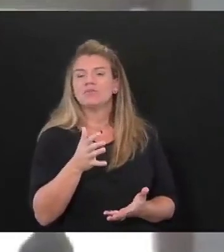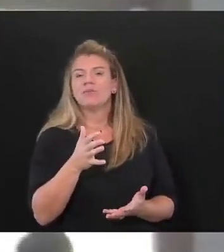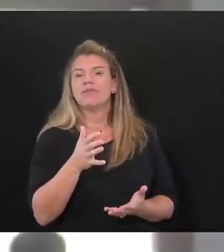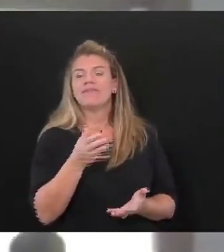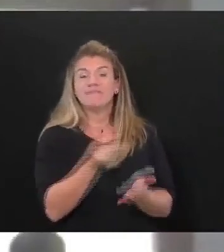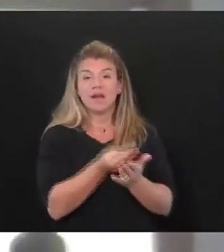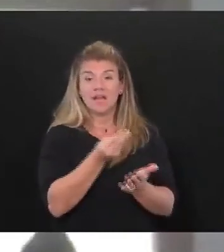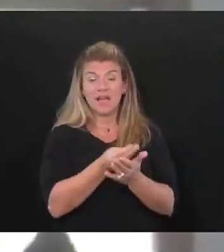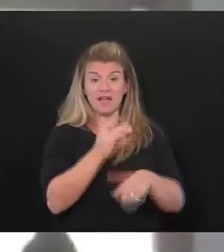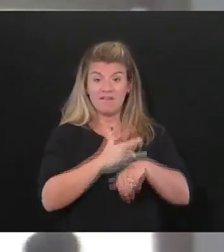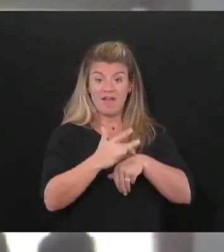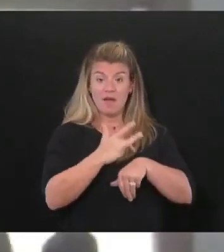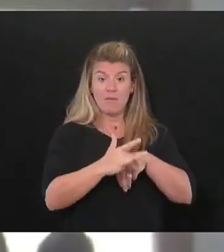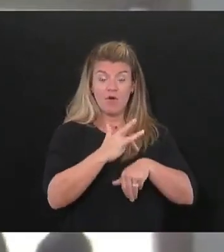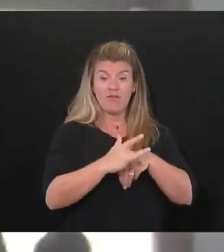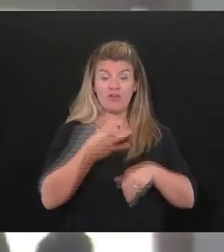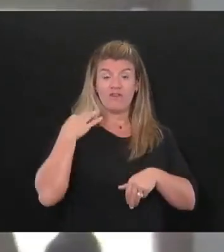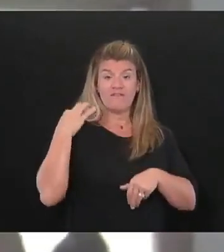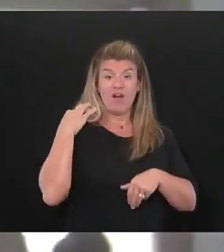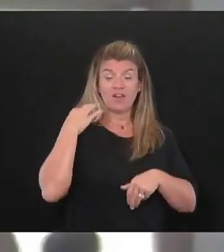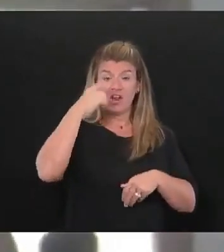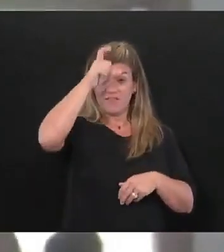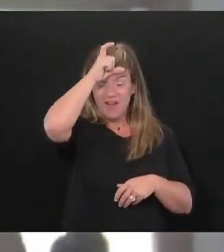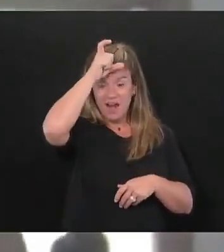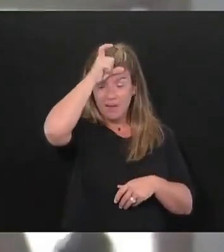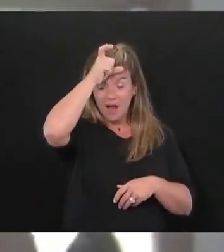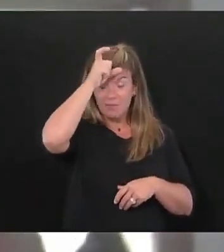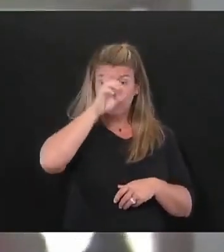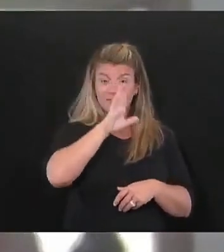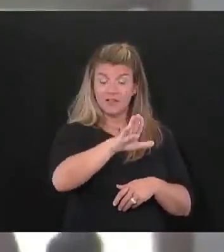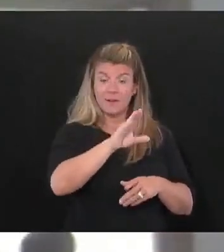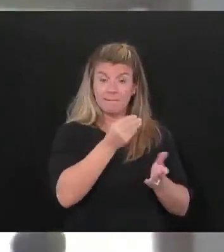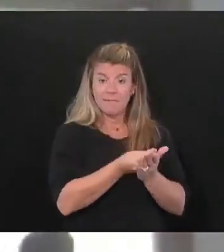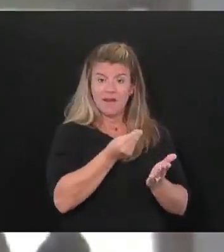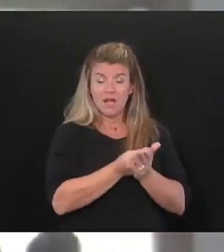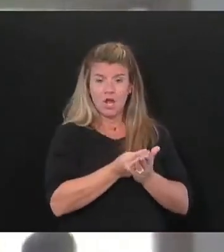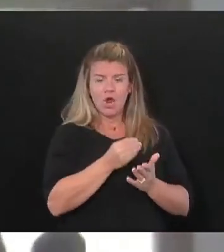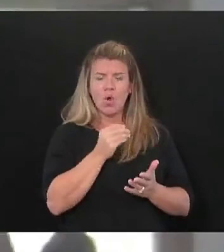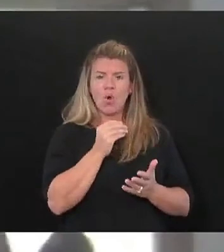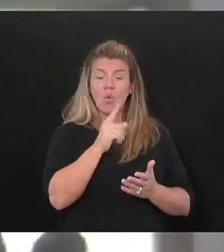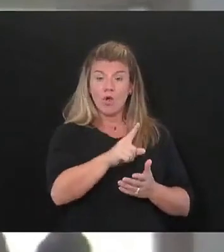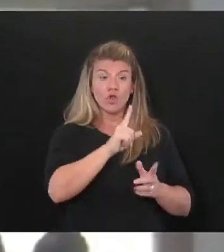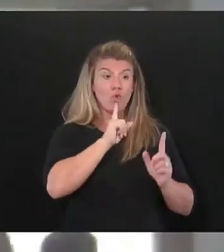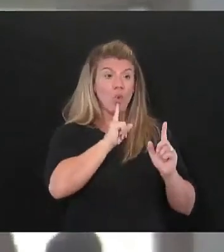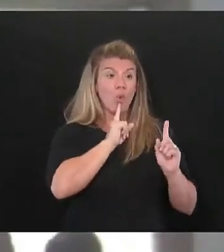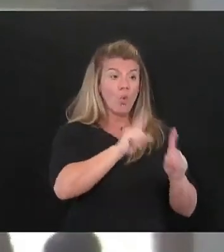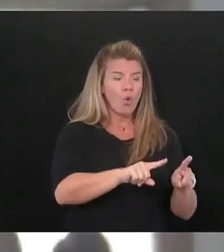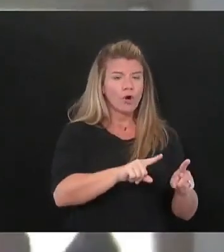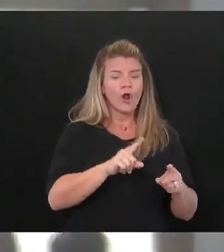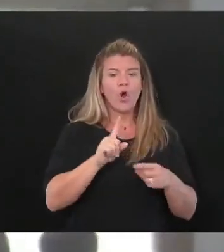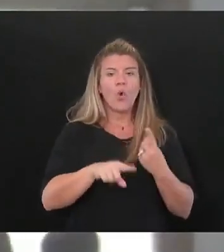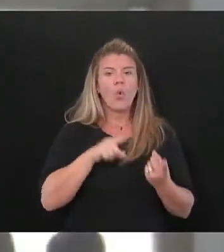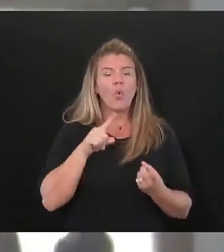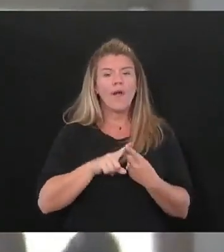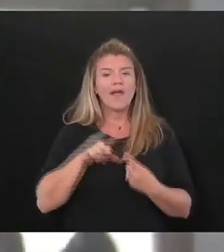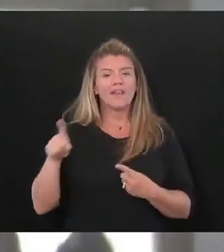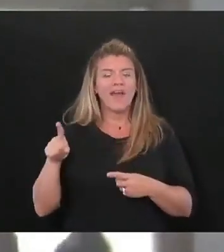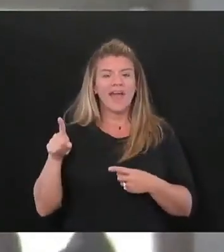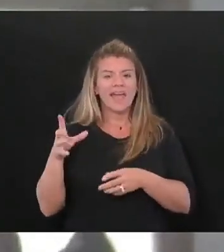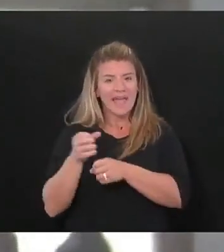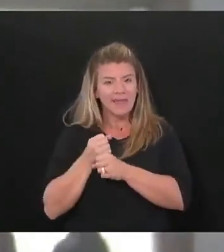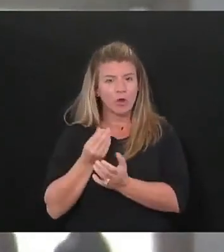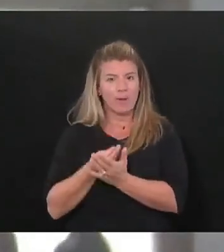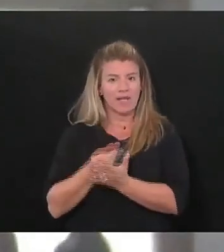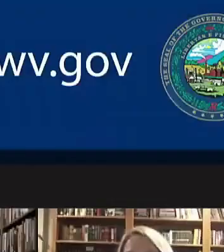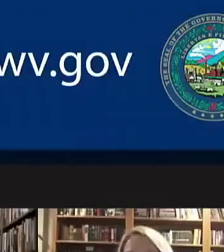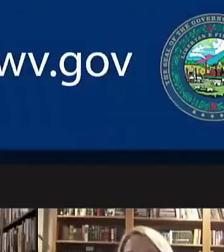funding available to the volunteer fire departments and rescue squads, how soon does that money go out and go to the rescue squads?